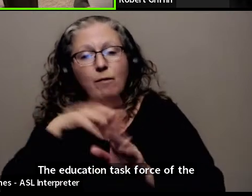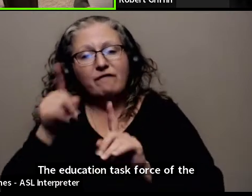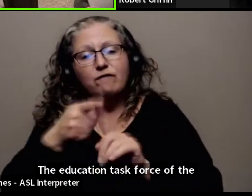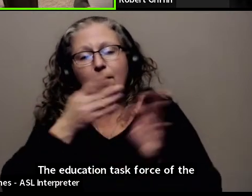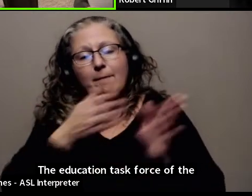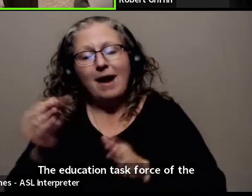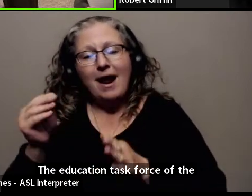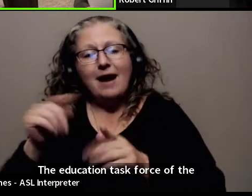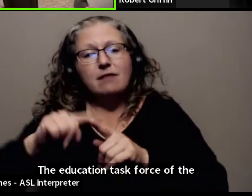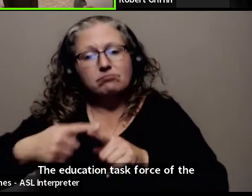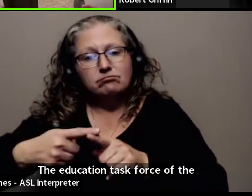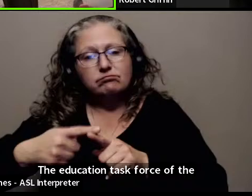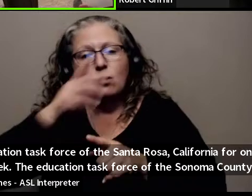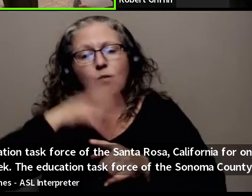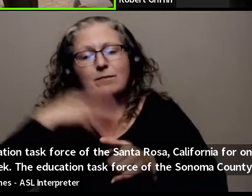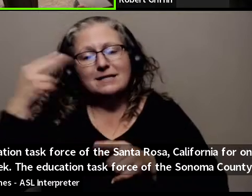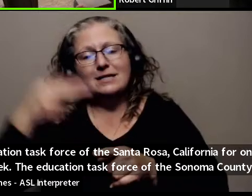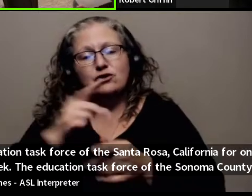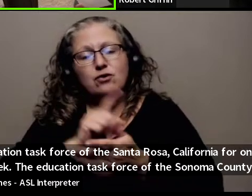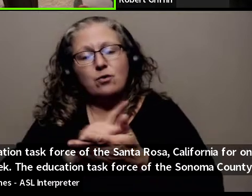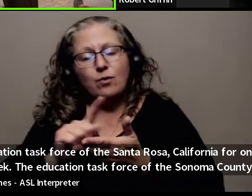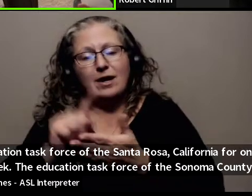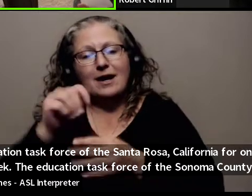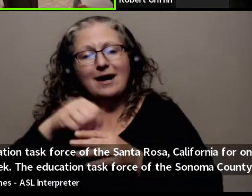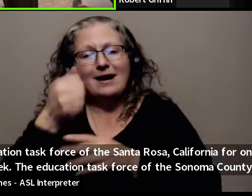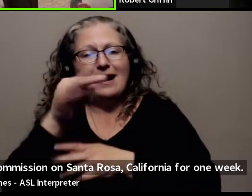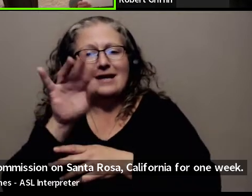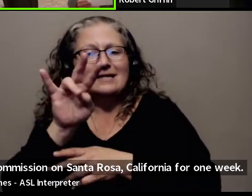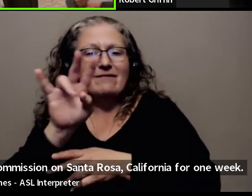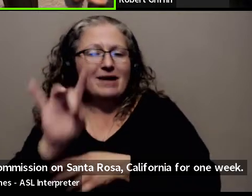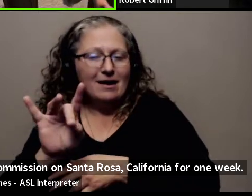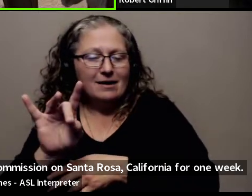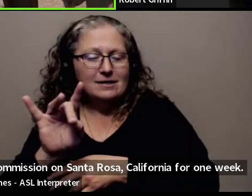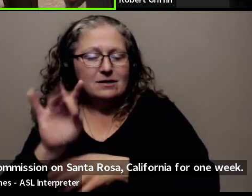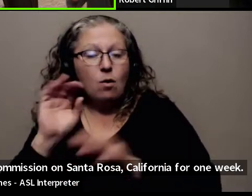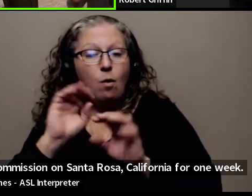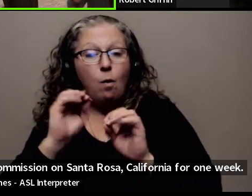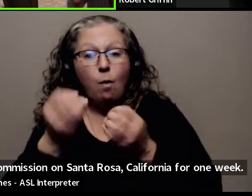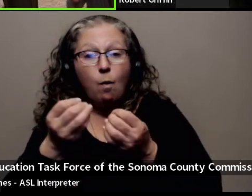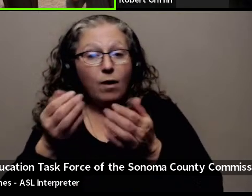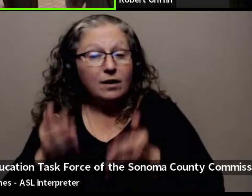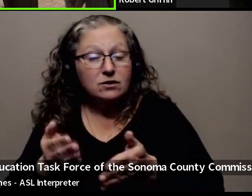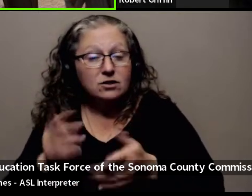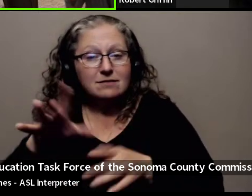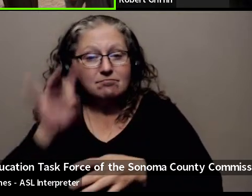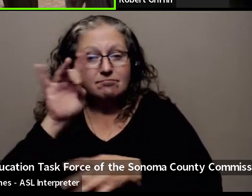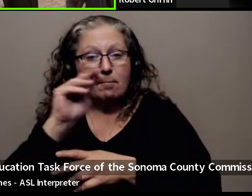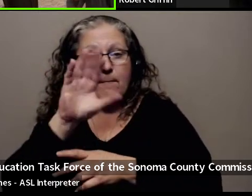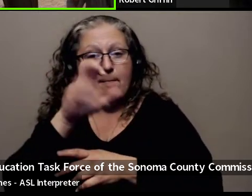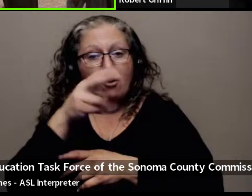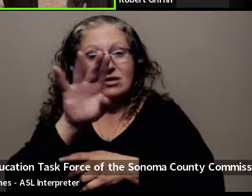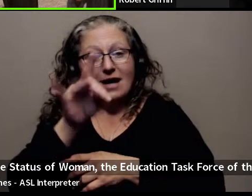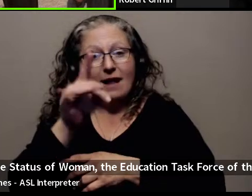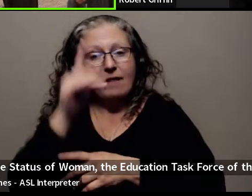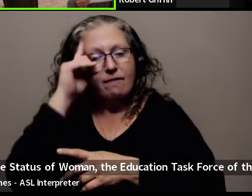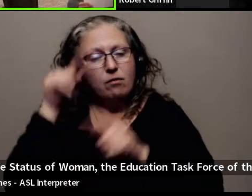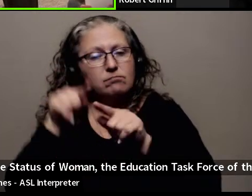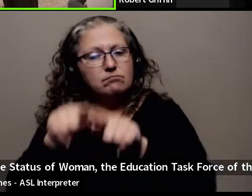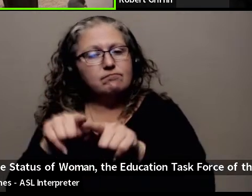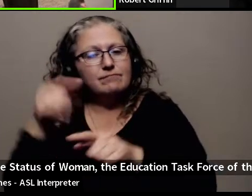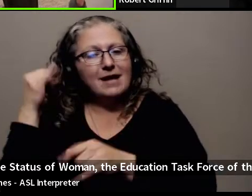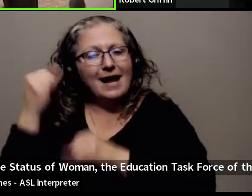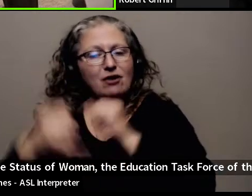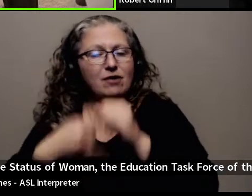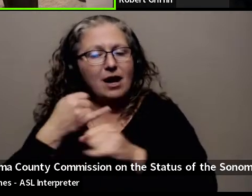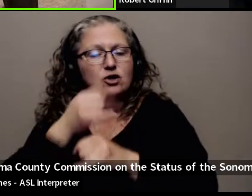executed a Women's History Week celebration in 1978. The organizers selected the week of March 8th to correspond with International Women's